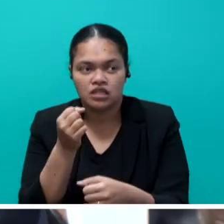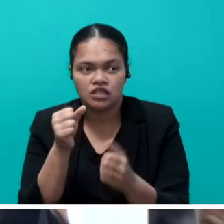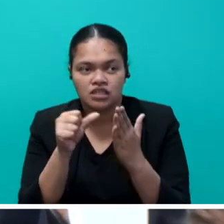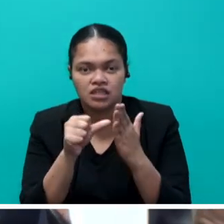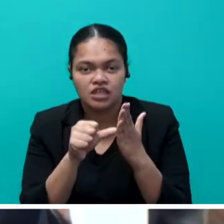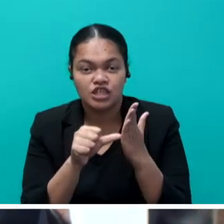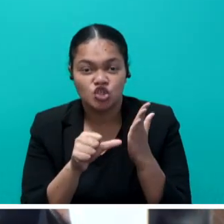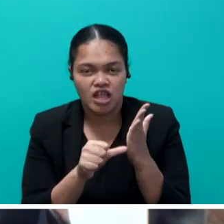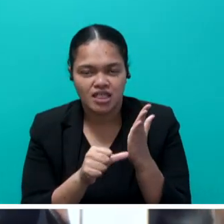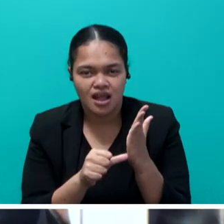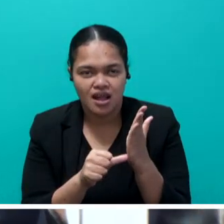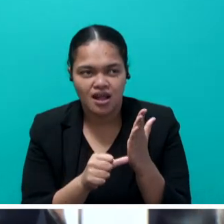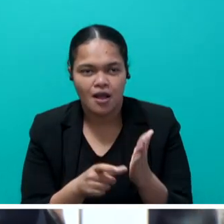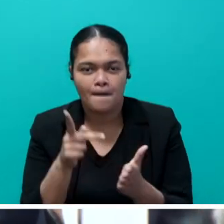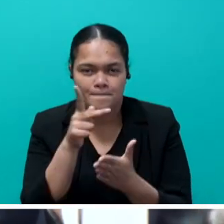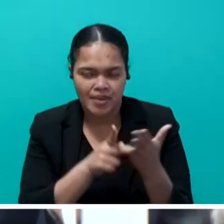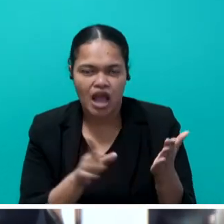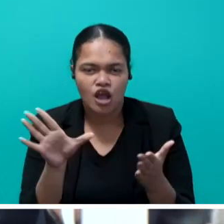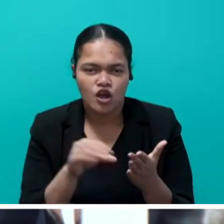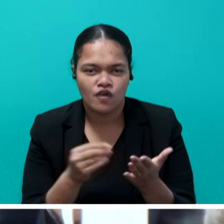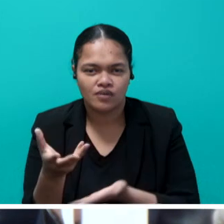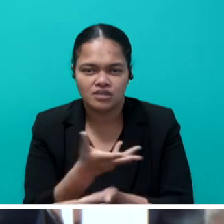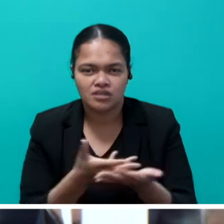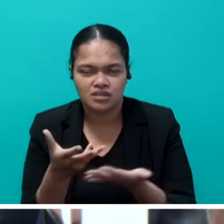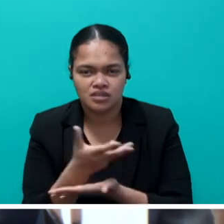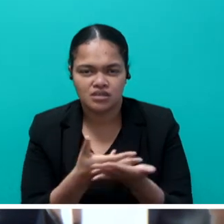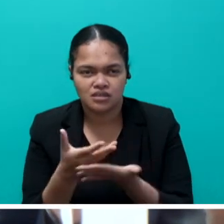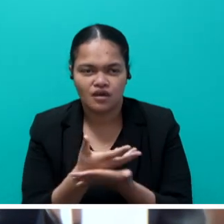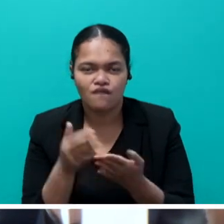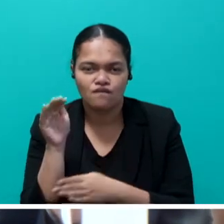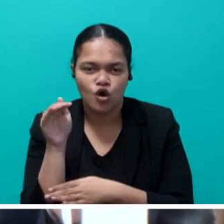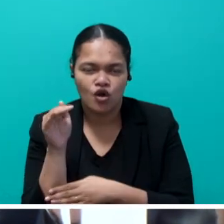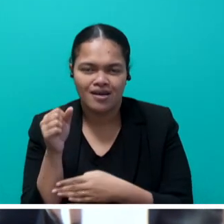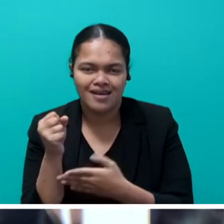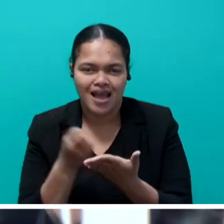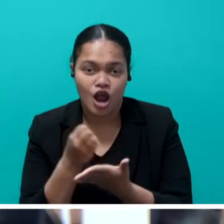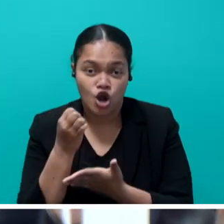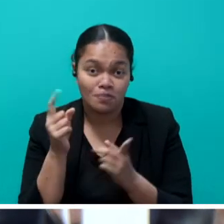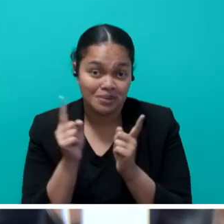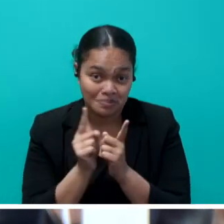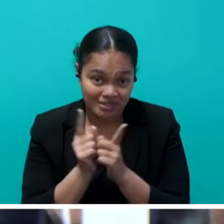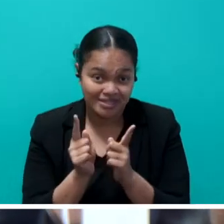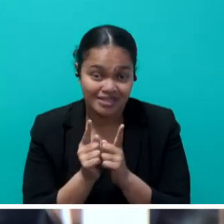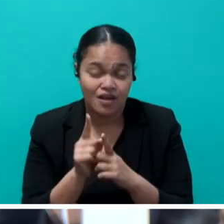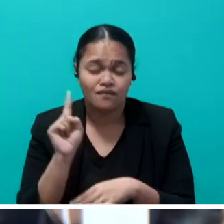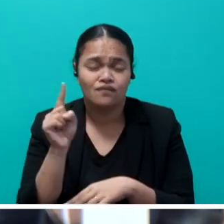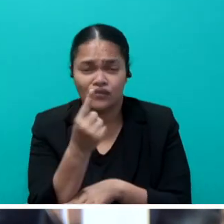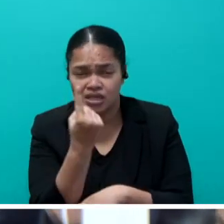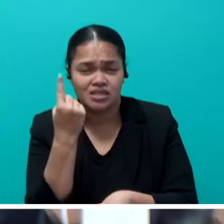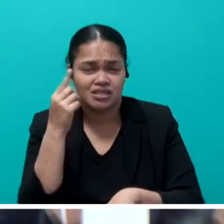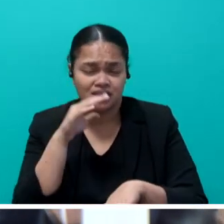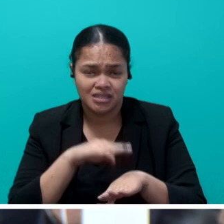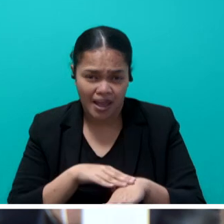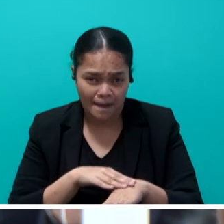may say, or as part of the discussion at the Forum Economic Ministers meeting. And in fact, Mr. Speaker, for the first time,